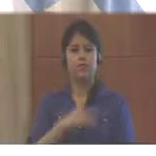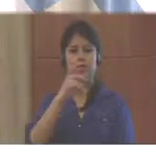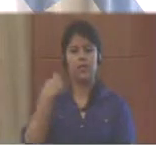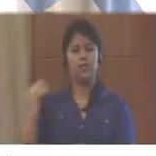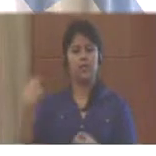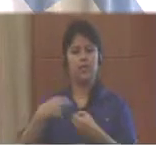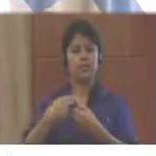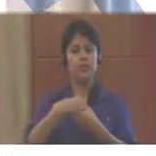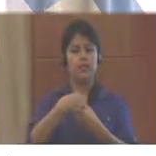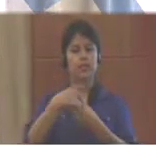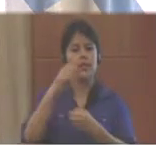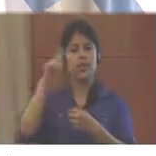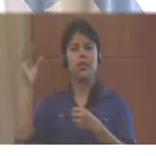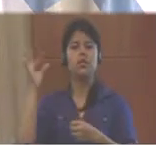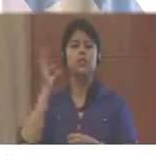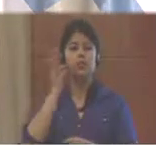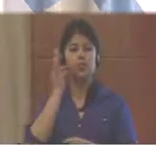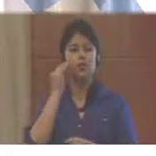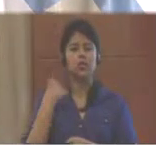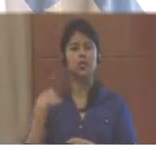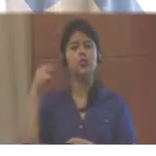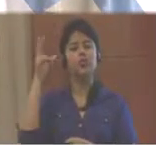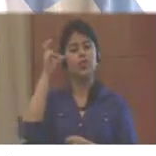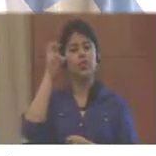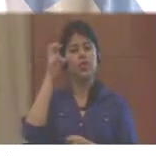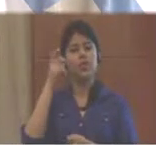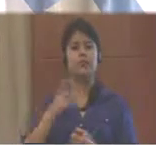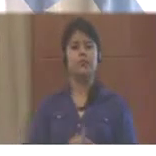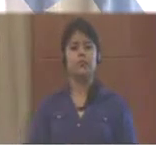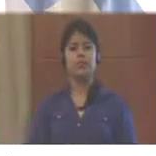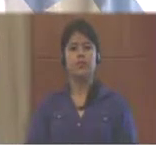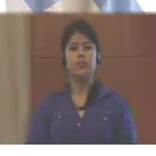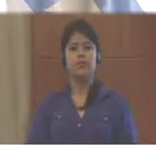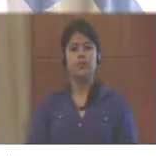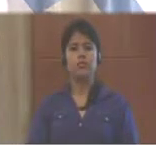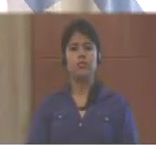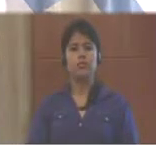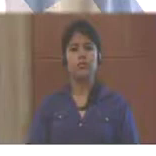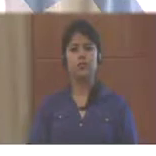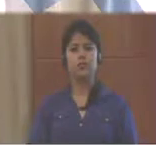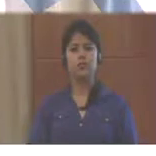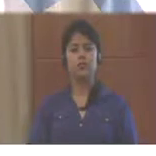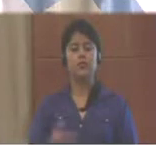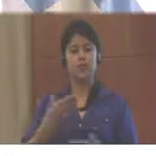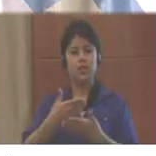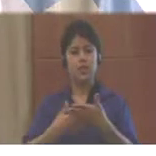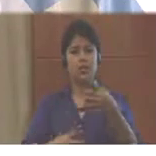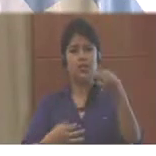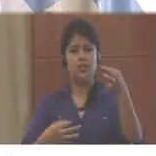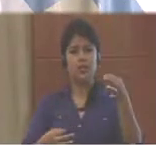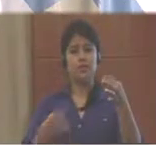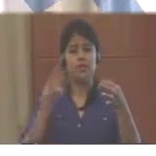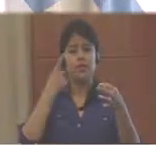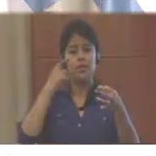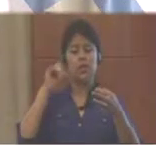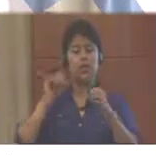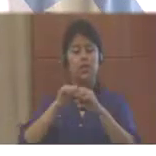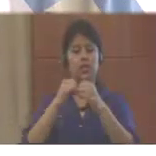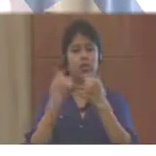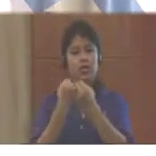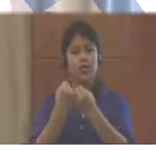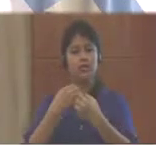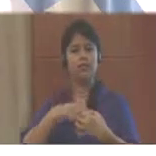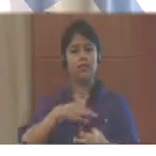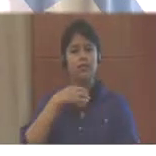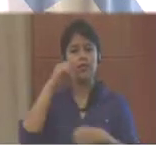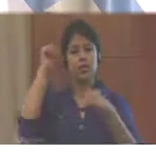that have allowed the participation of women. And this has been the role of the civil